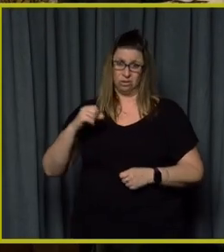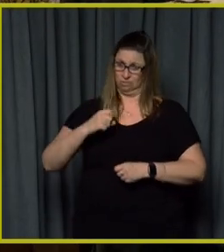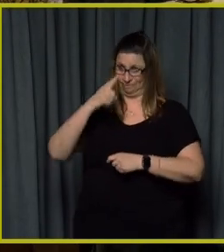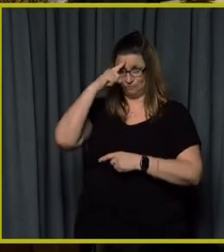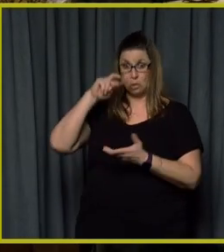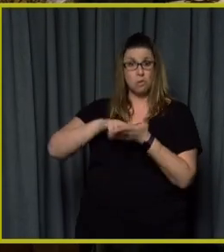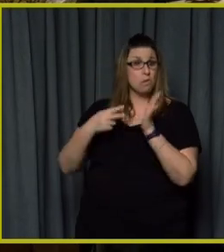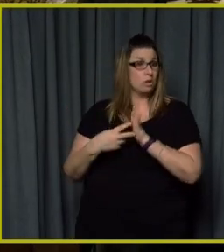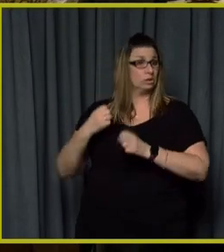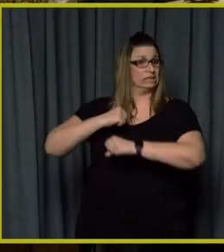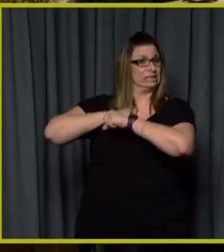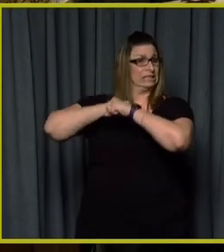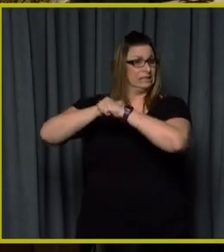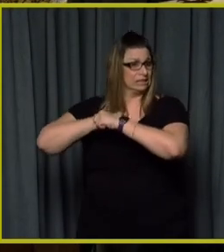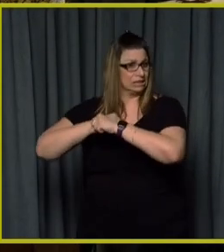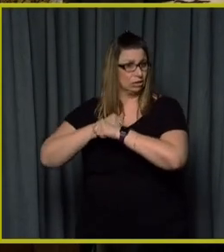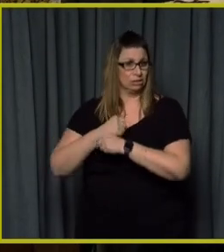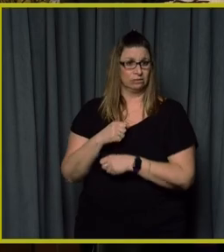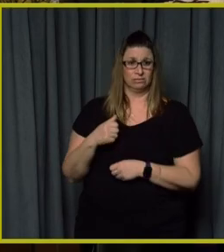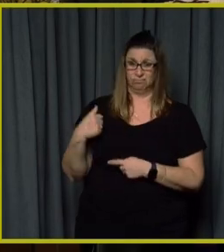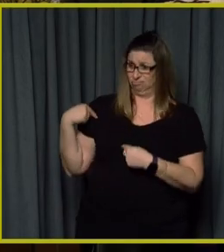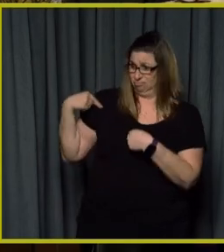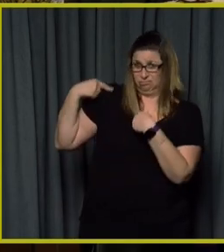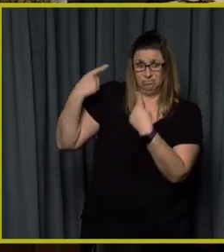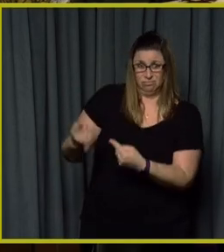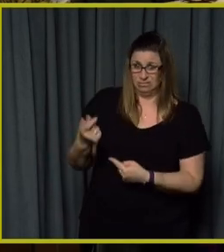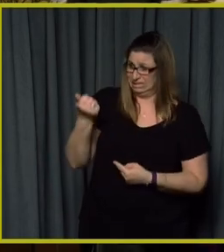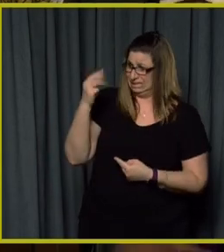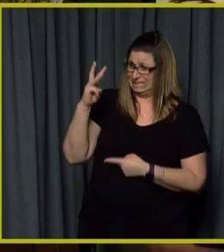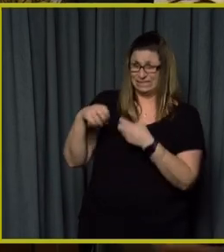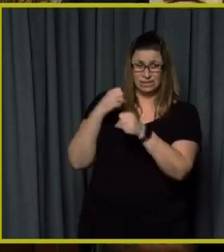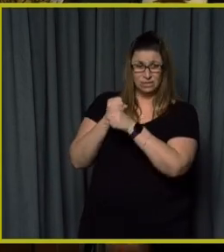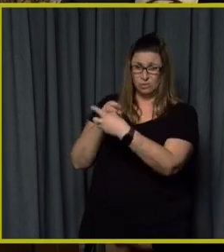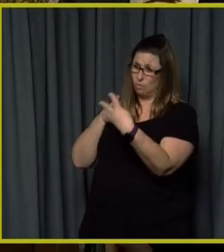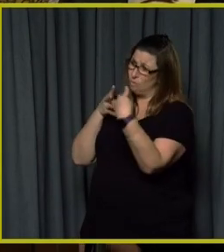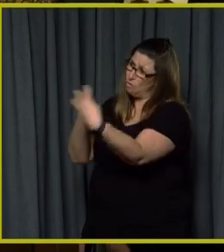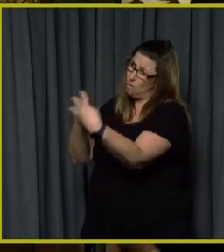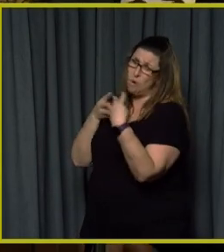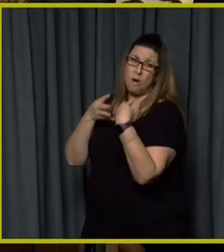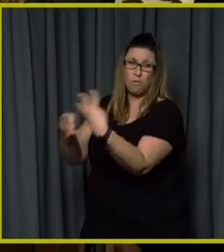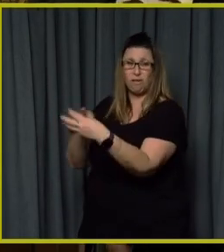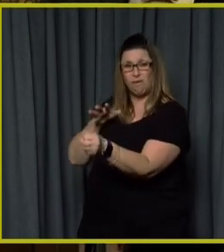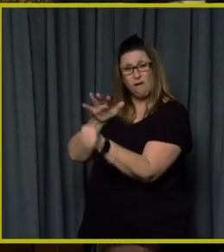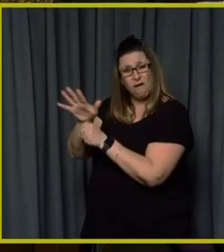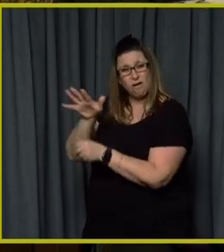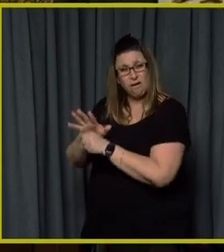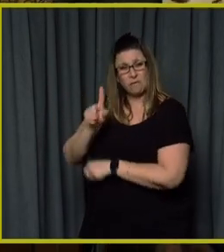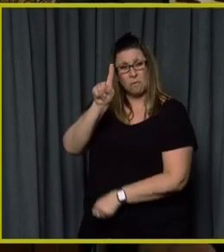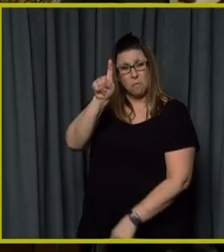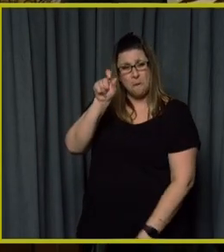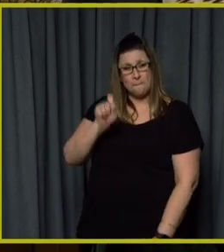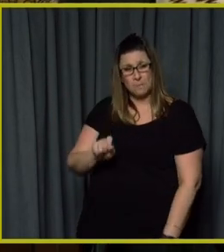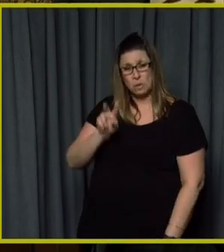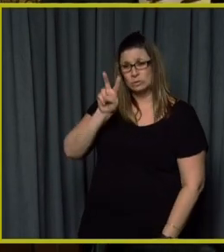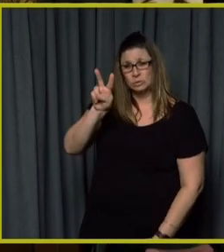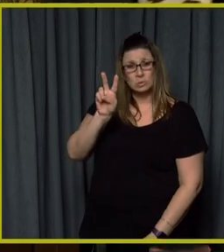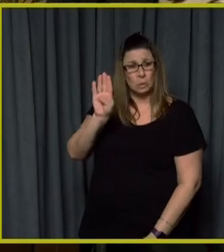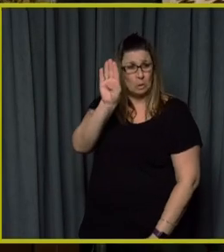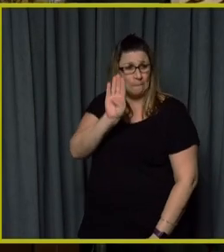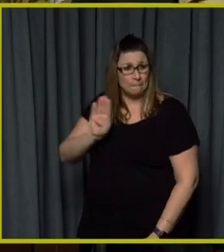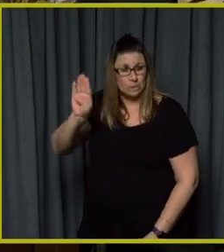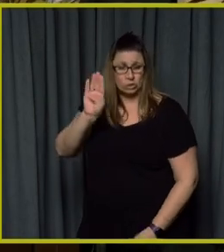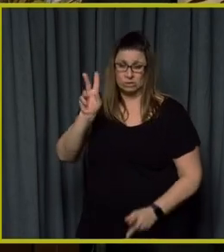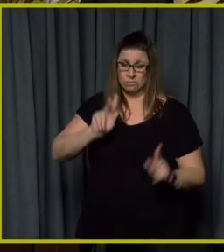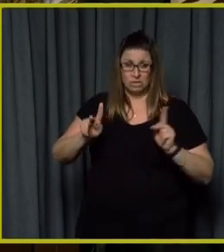16 years of war, 1.2 million civilian deaths and 10 million refugees, is anybody more secure?